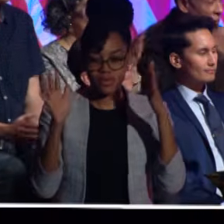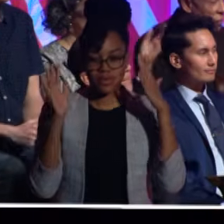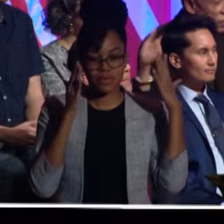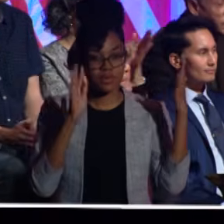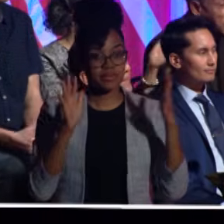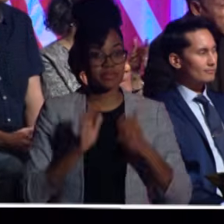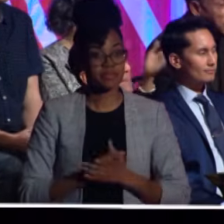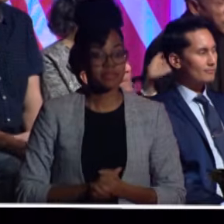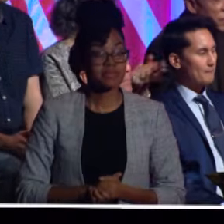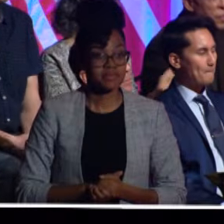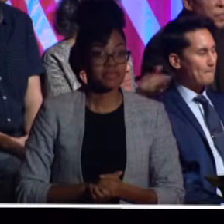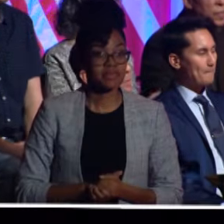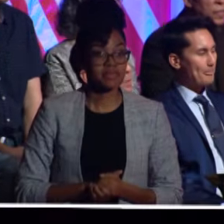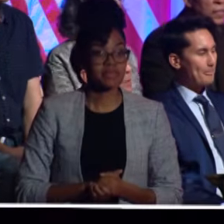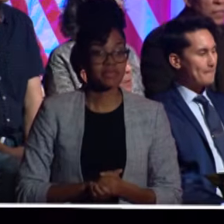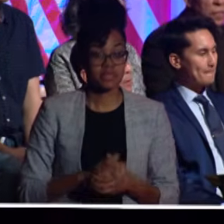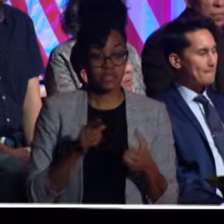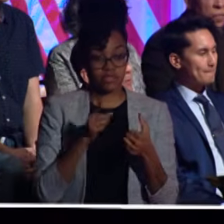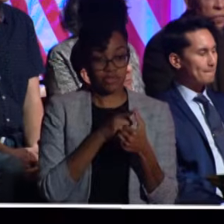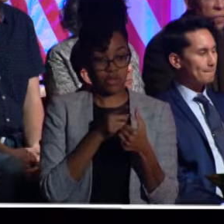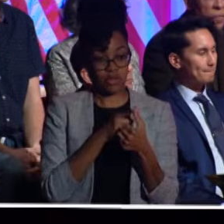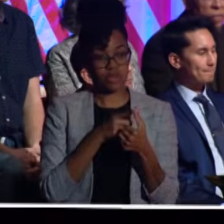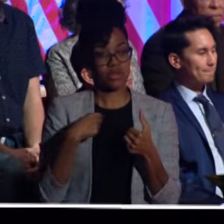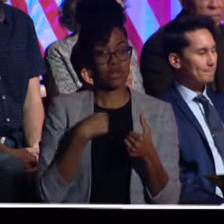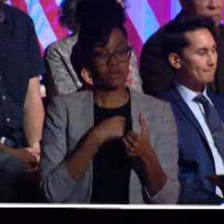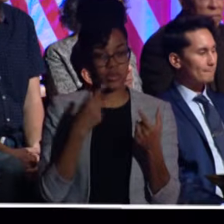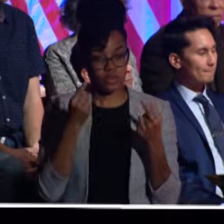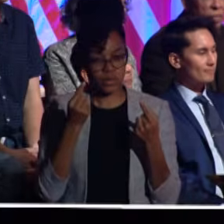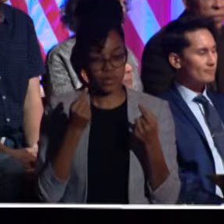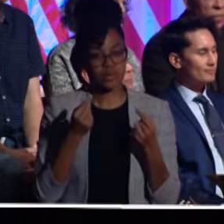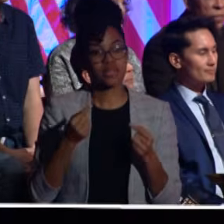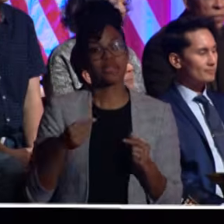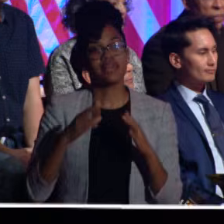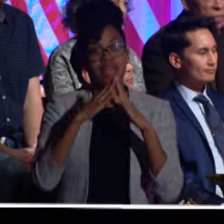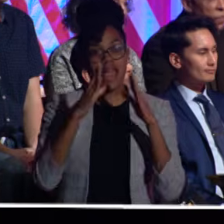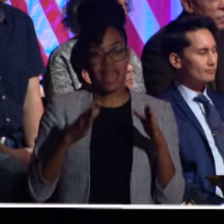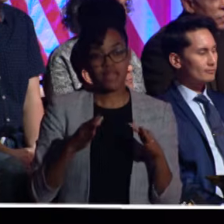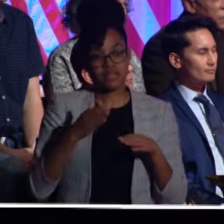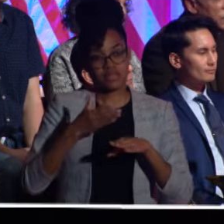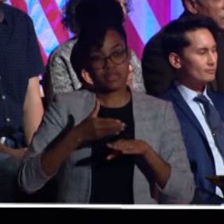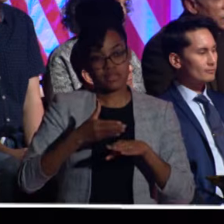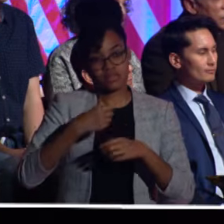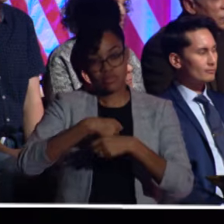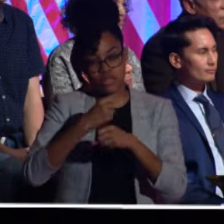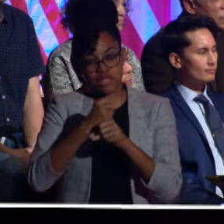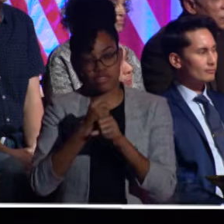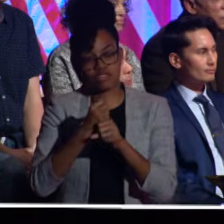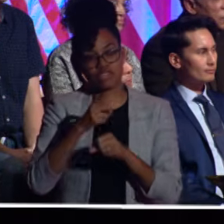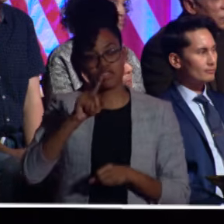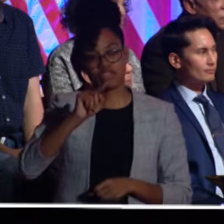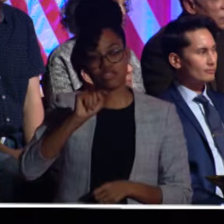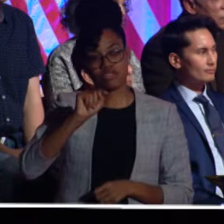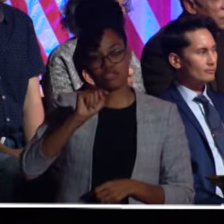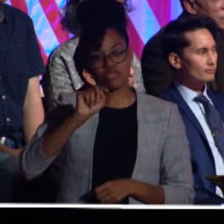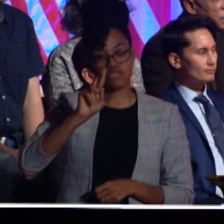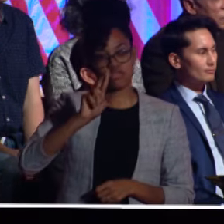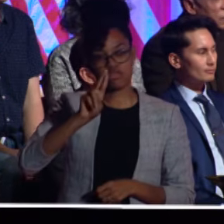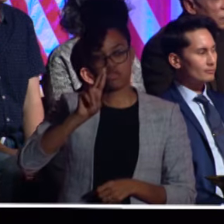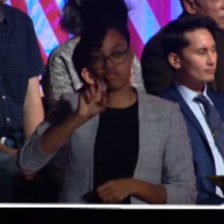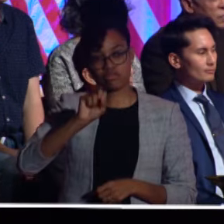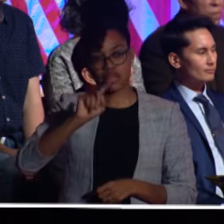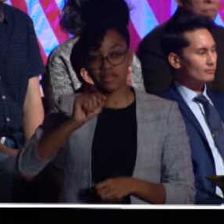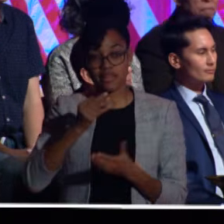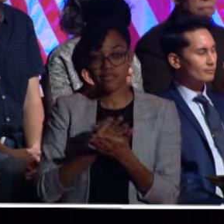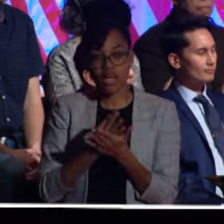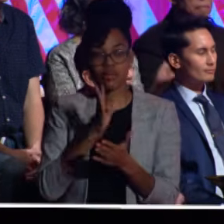First and foremost, we will increase our investment in the Housing Production Trust Fund by 30% to increase it to